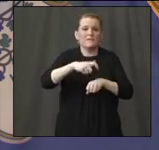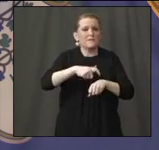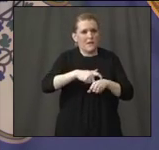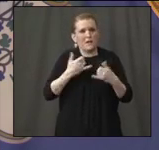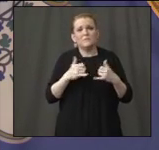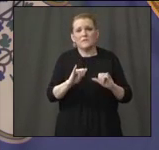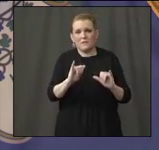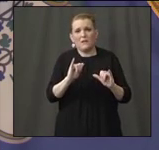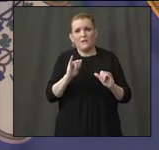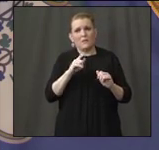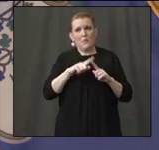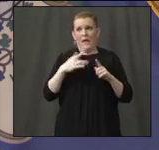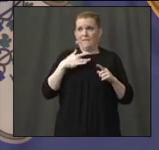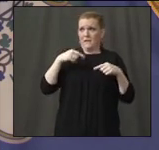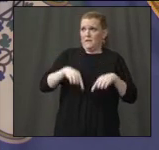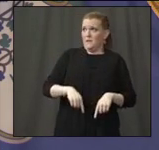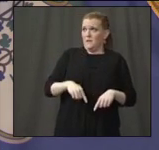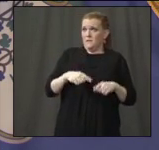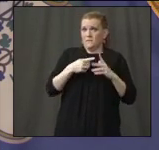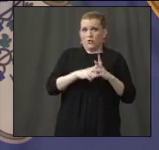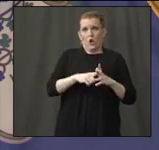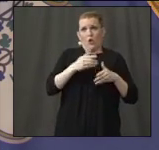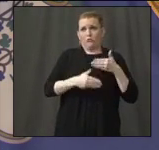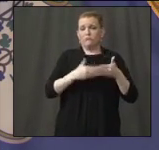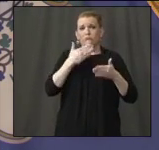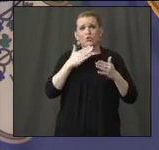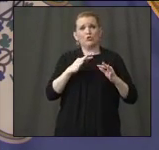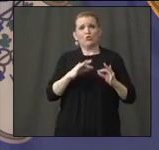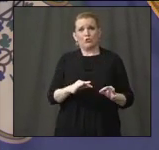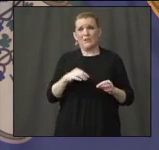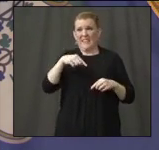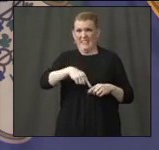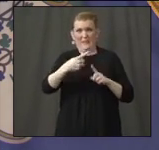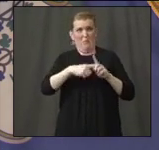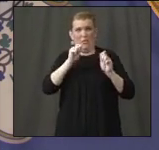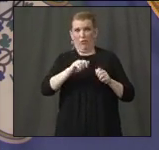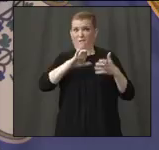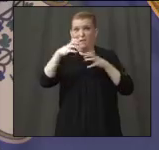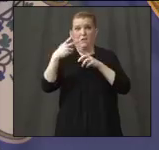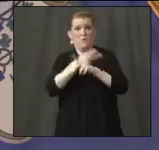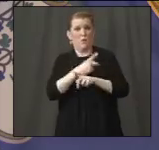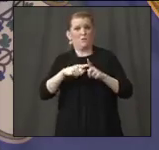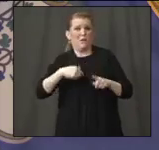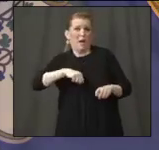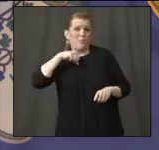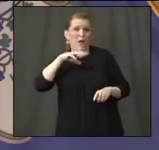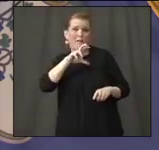month could have gone a lot of different ways, and I'm proud of the way Connecticut reacted. Thank you, everybody.